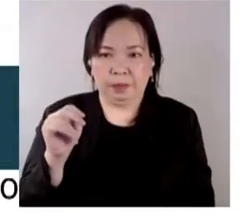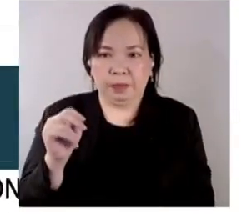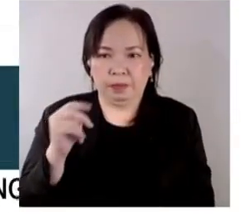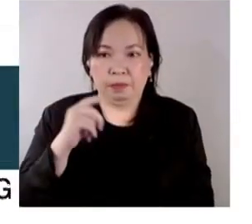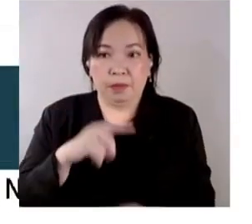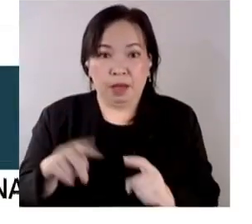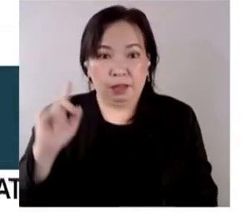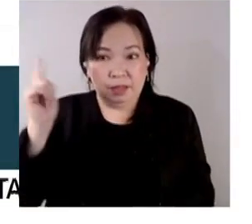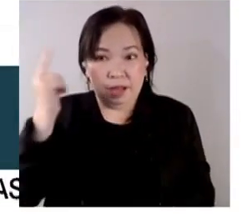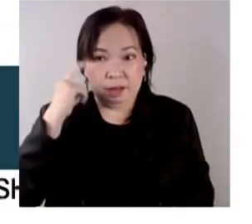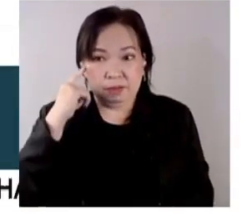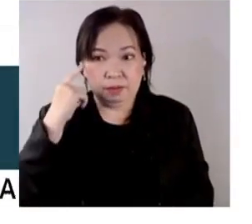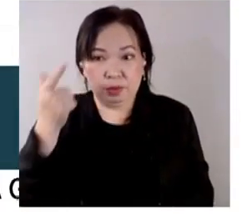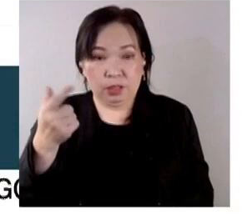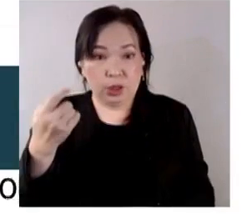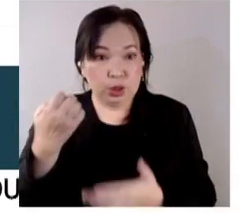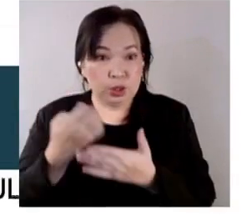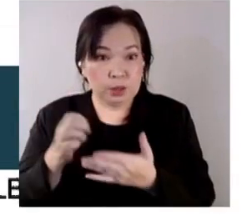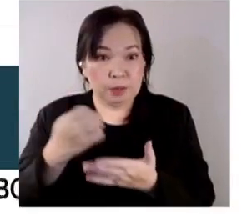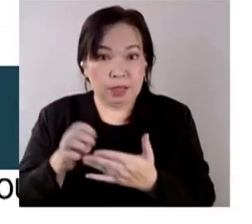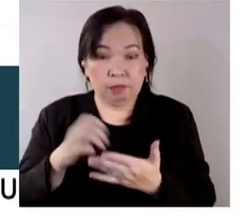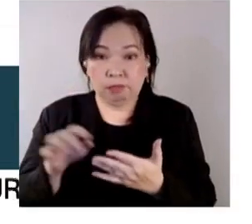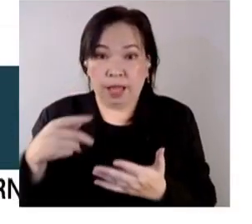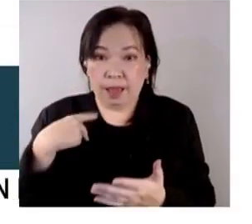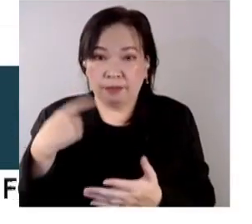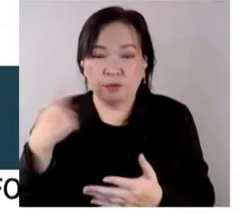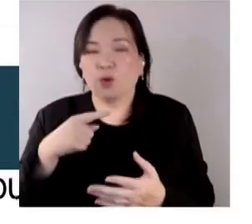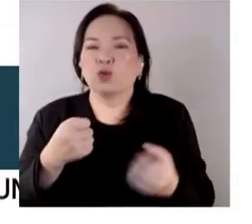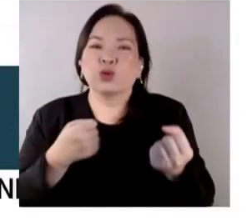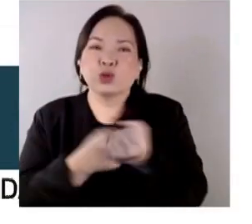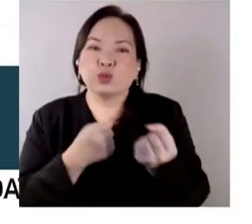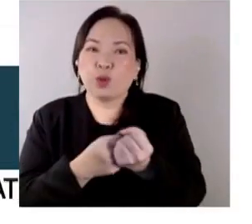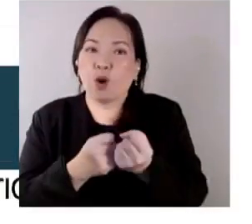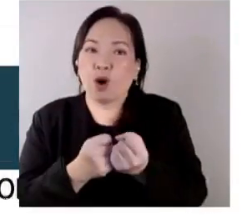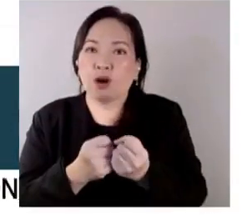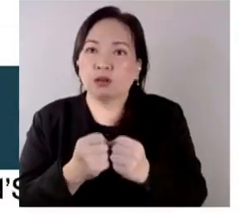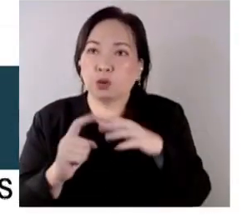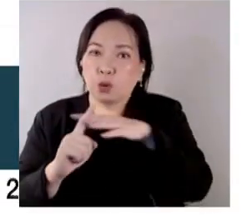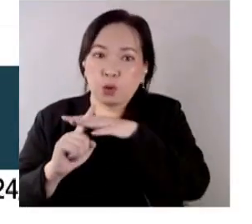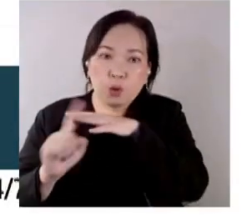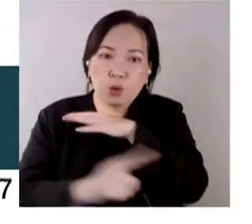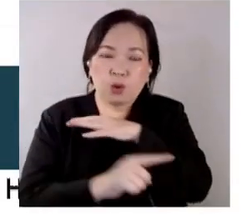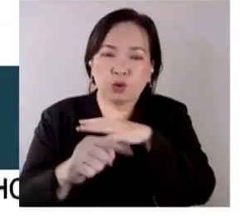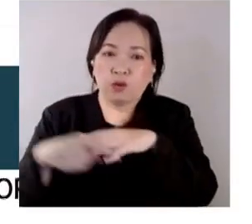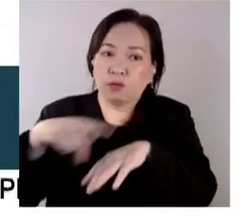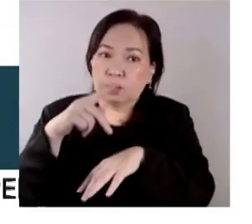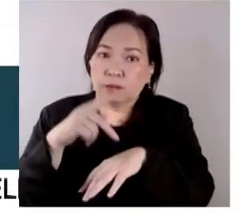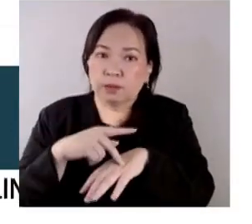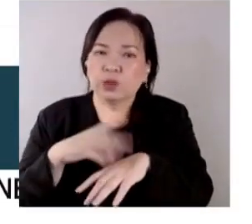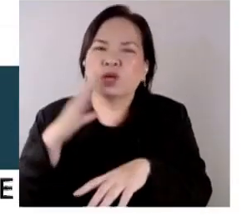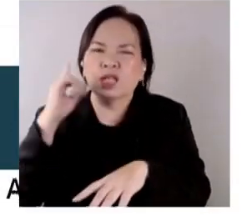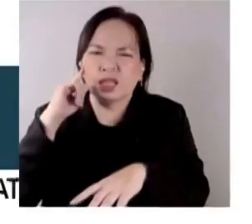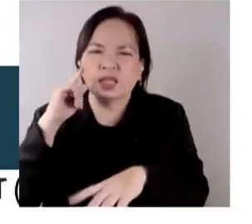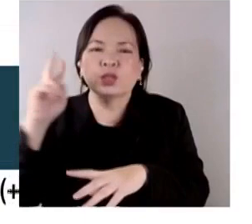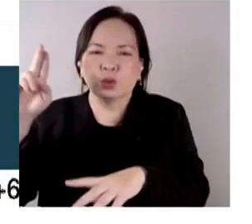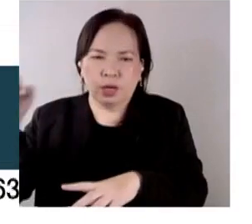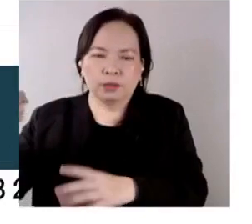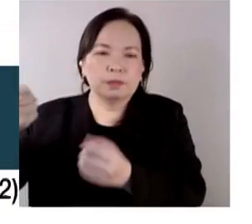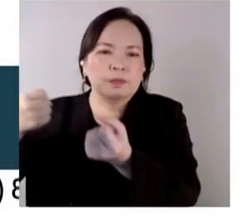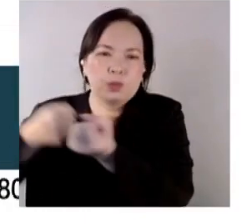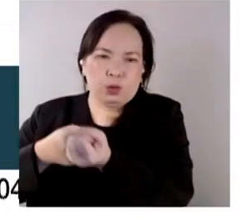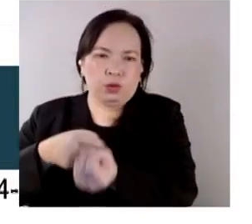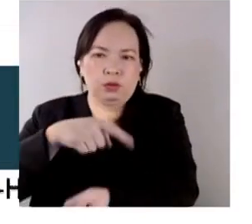Philippine government will be spending a single cent when it comes to this matter. Everything will be shouldered primarily by the United States.